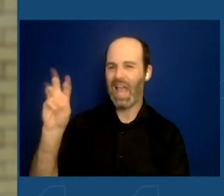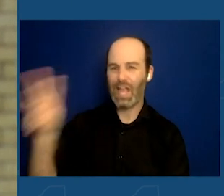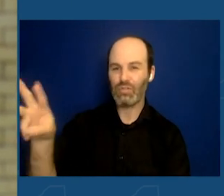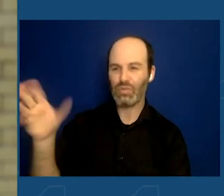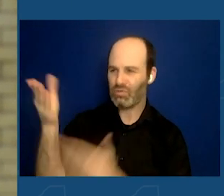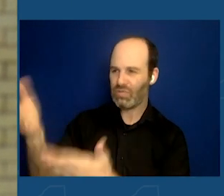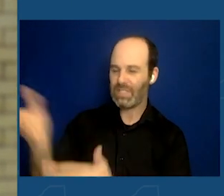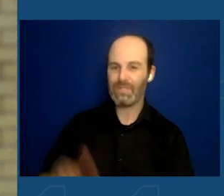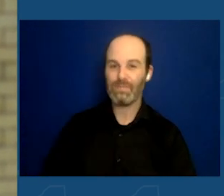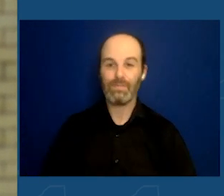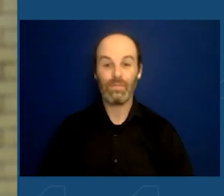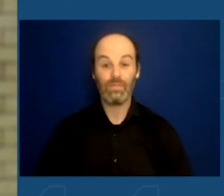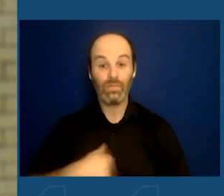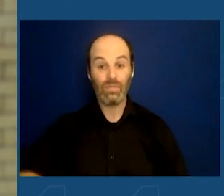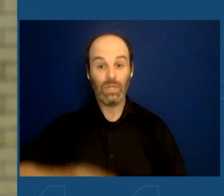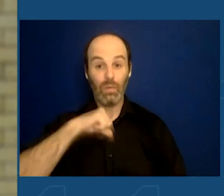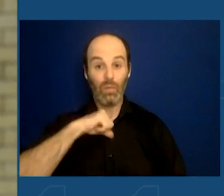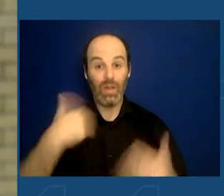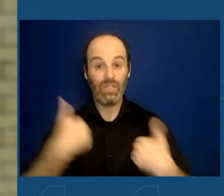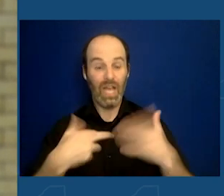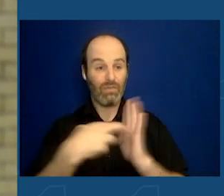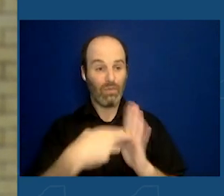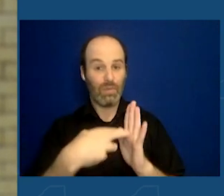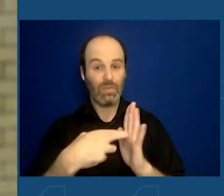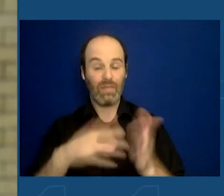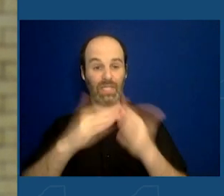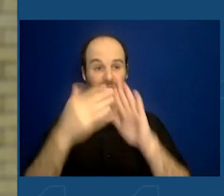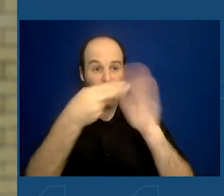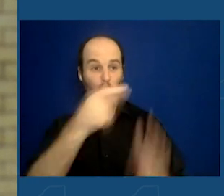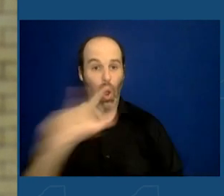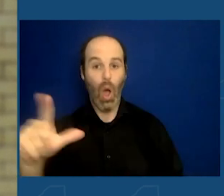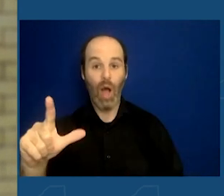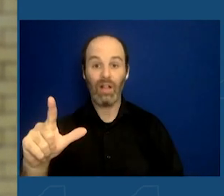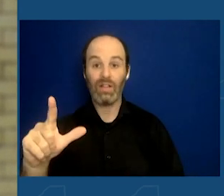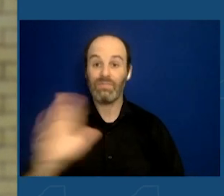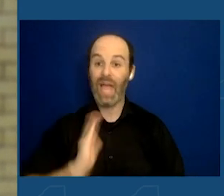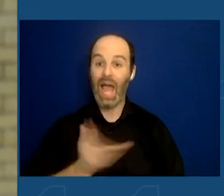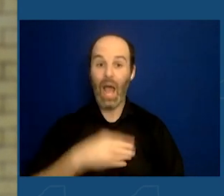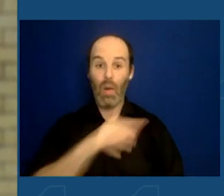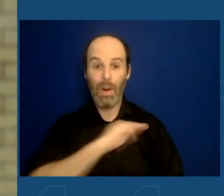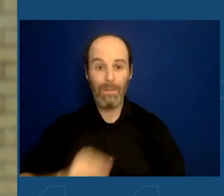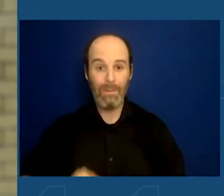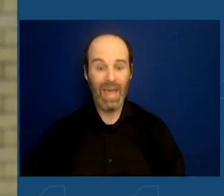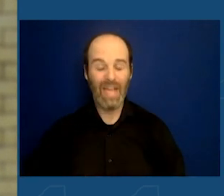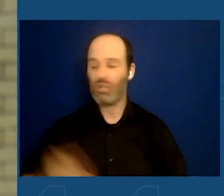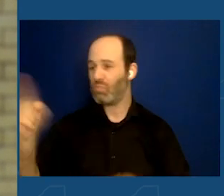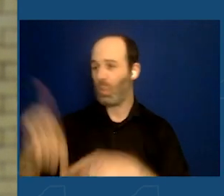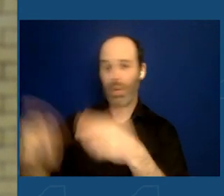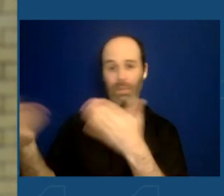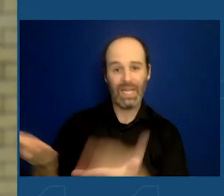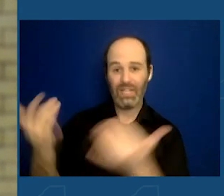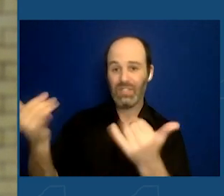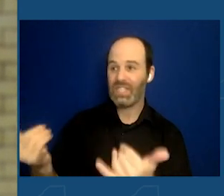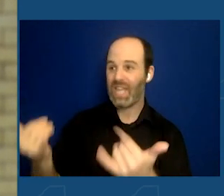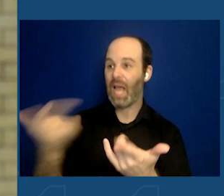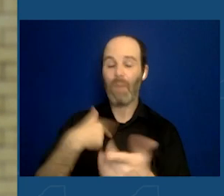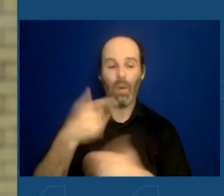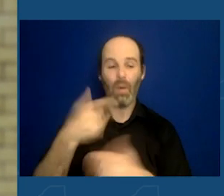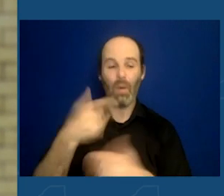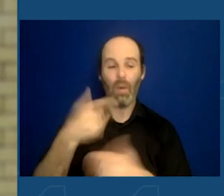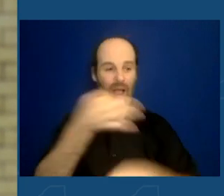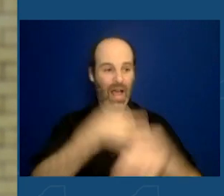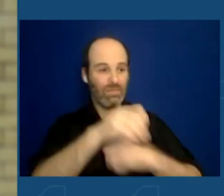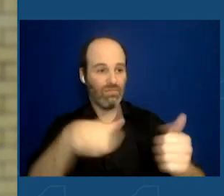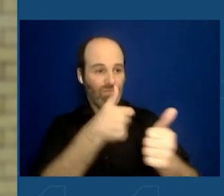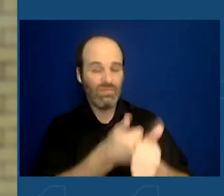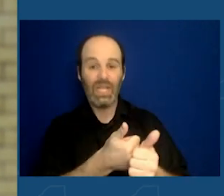Very proud to have representation from City Hall. Our mayor, we speak often, couldn't make it today, but we have in his place our New York City Deputy Mayor